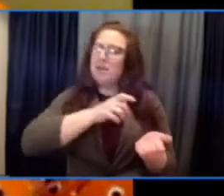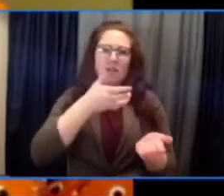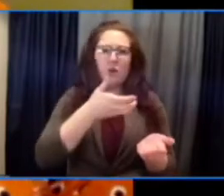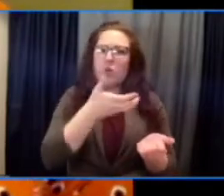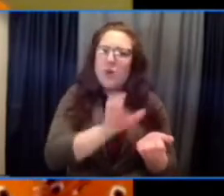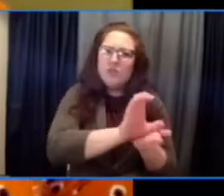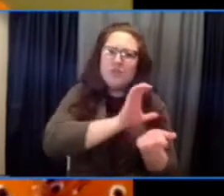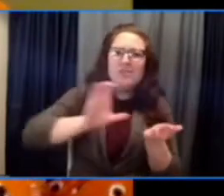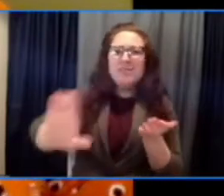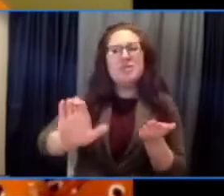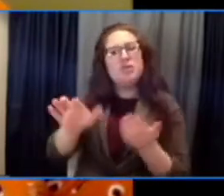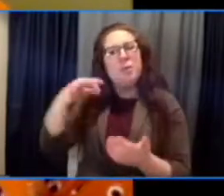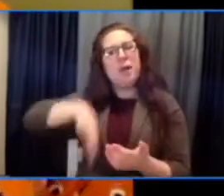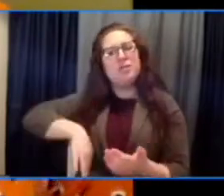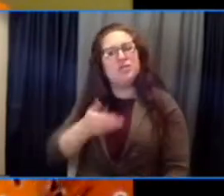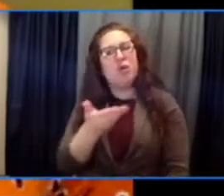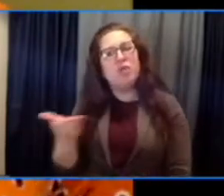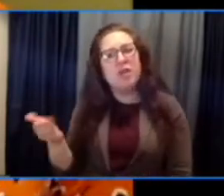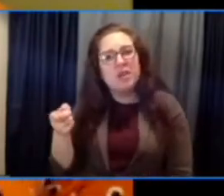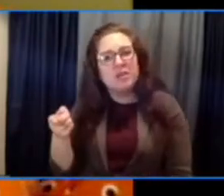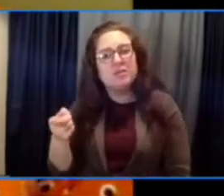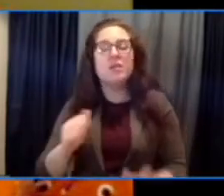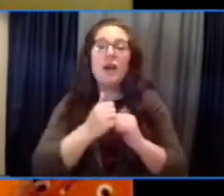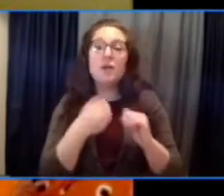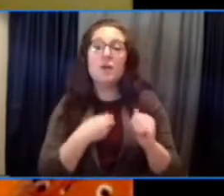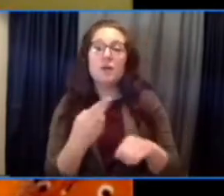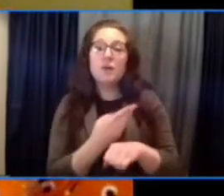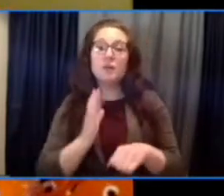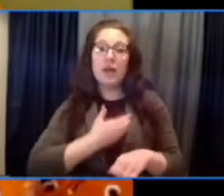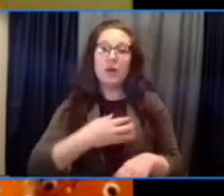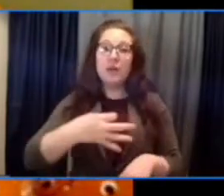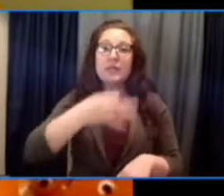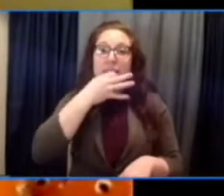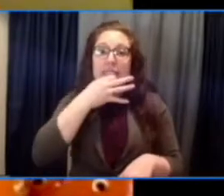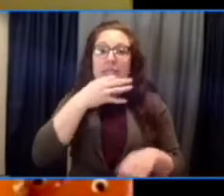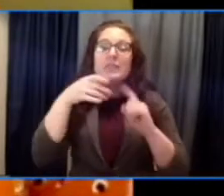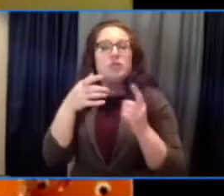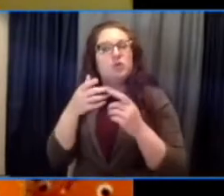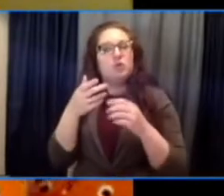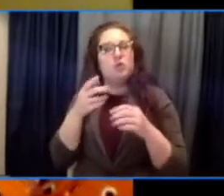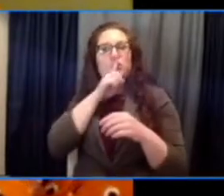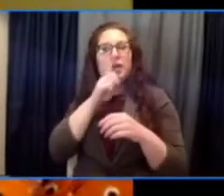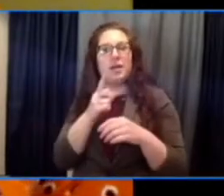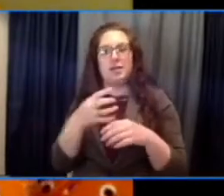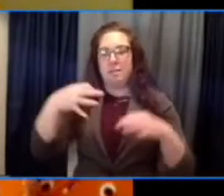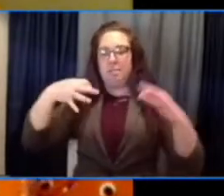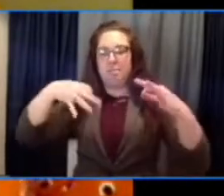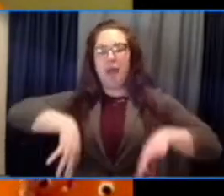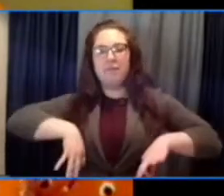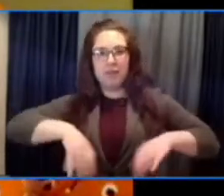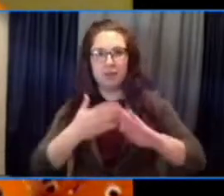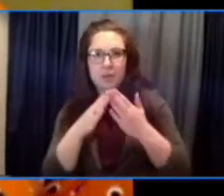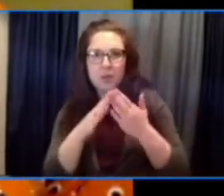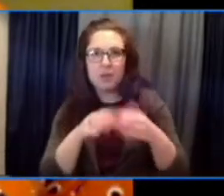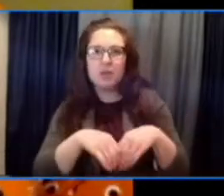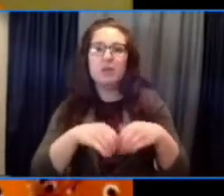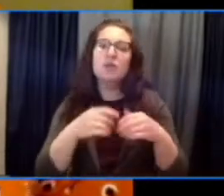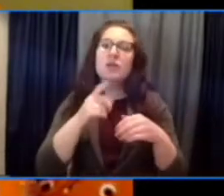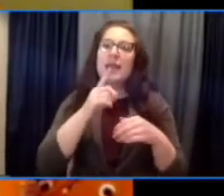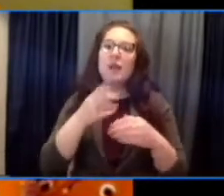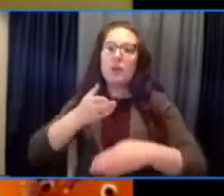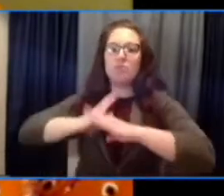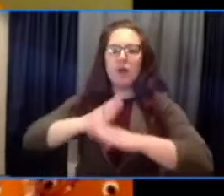to meet their needs? Is it a ballot measure cutting police budgets or prohibiting cops in schools? Is it